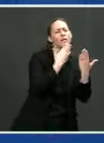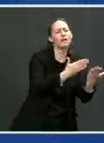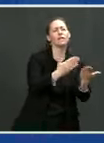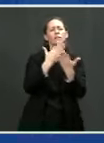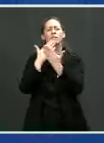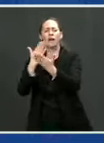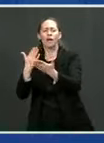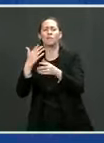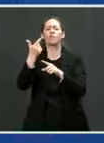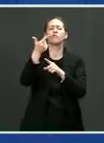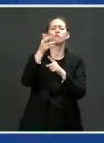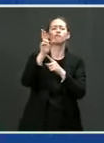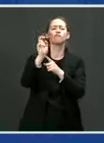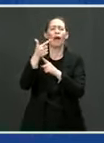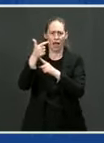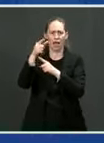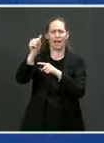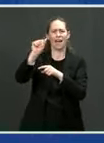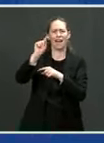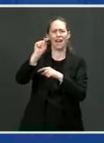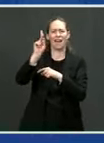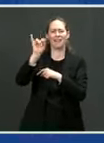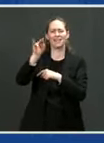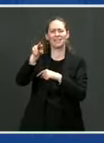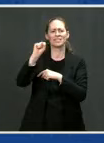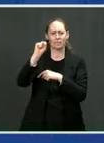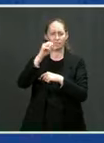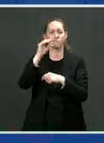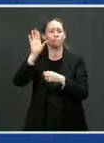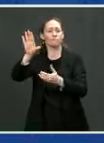heroism here with his wife, Mary Julia.